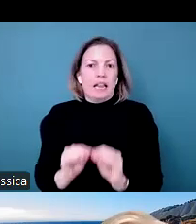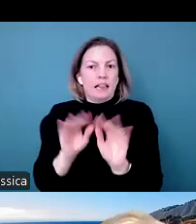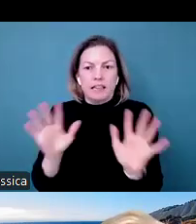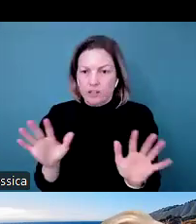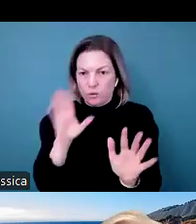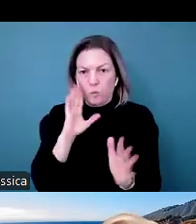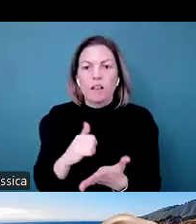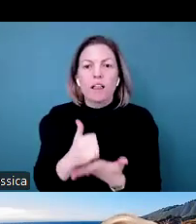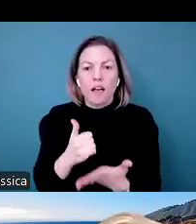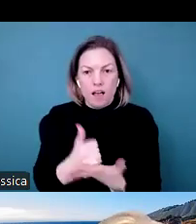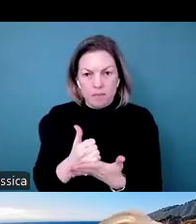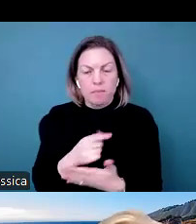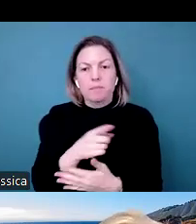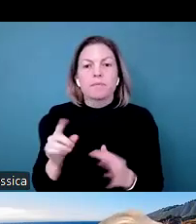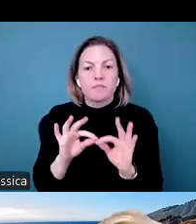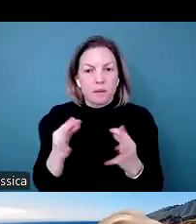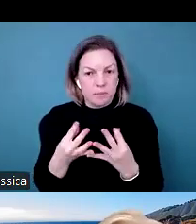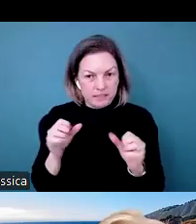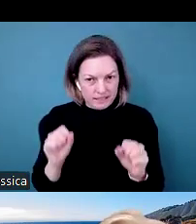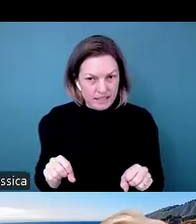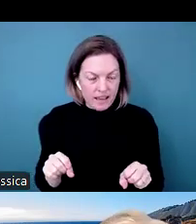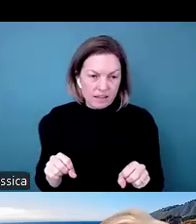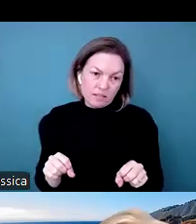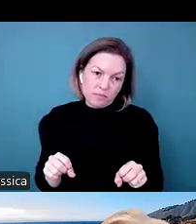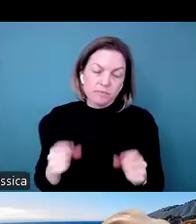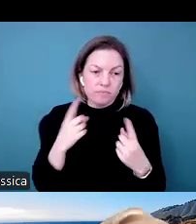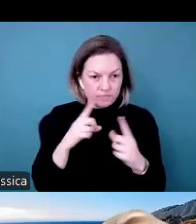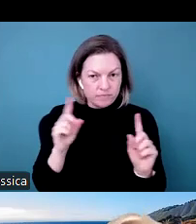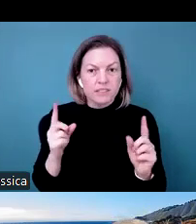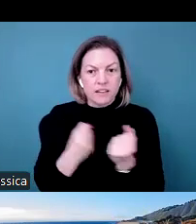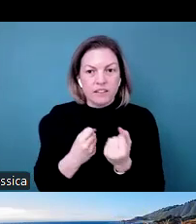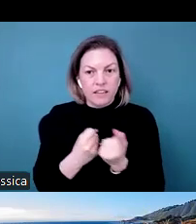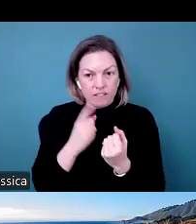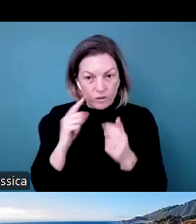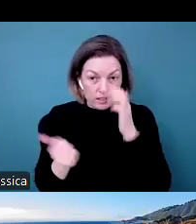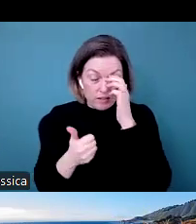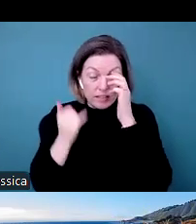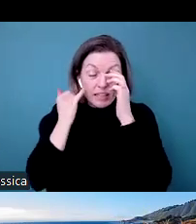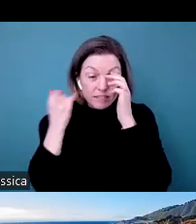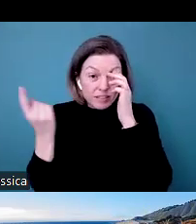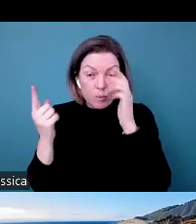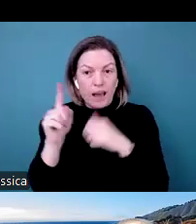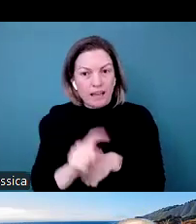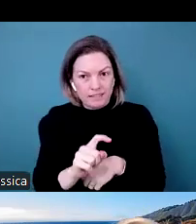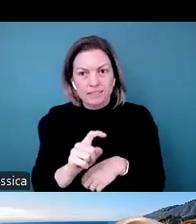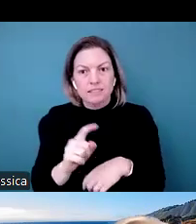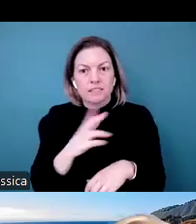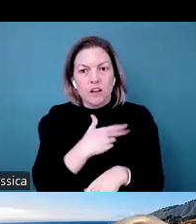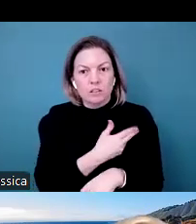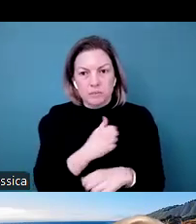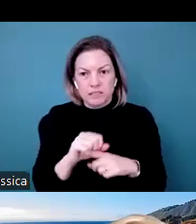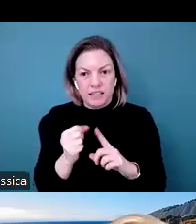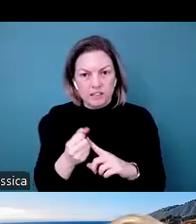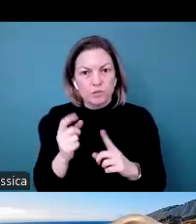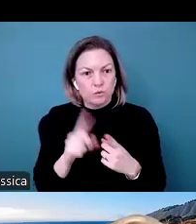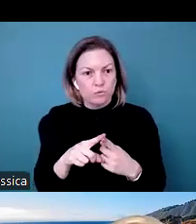help families be able to more effectively advocate if they are asked in a hospital setting to leave, to